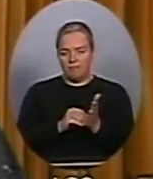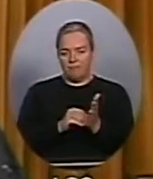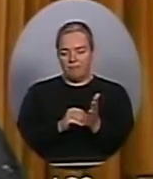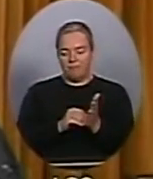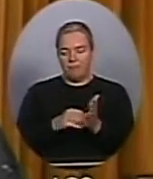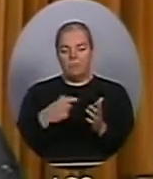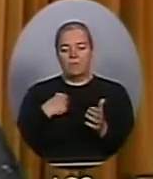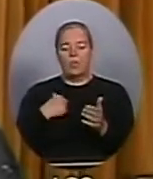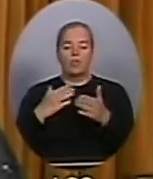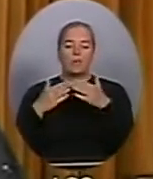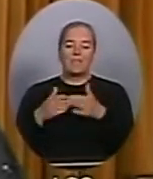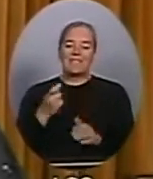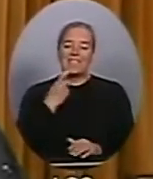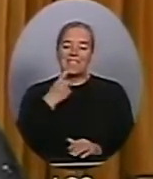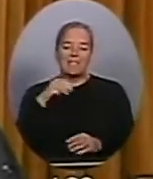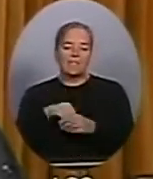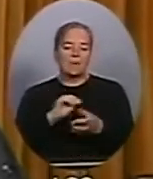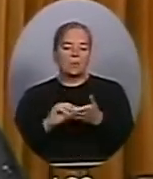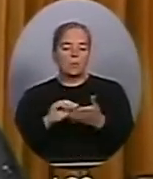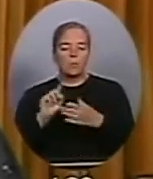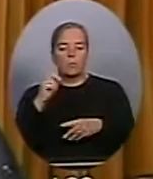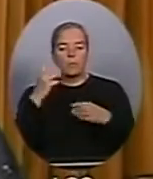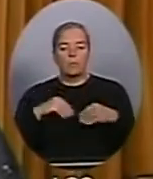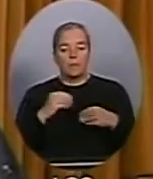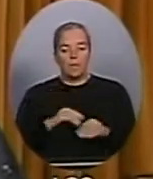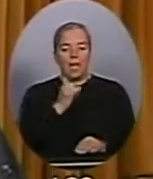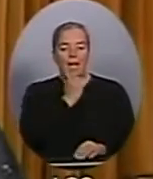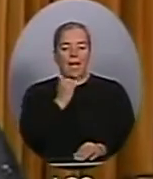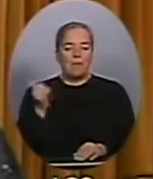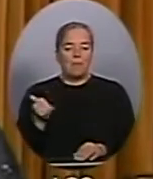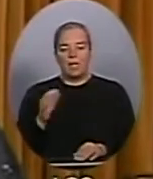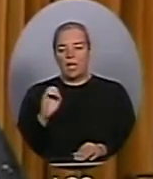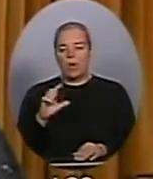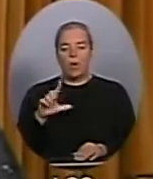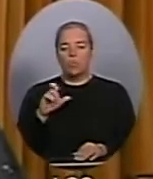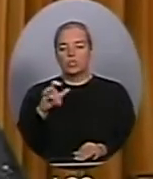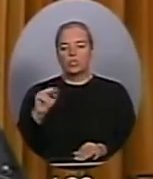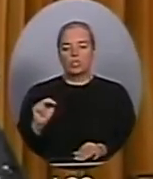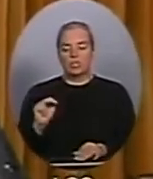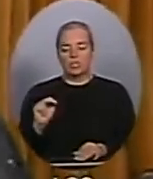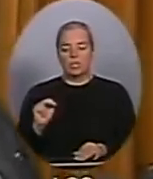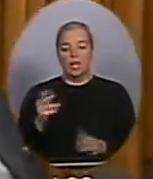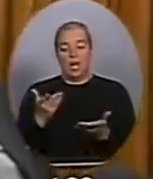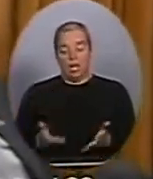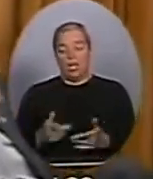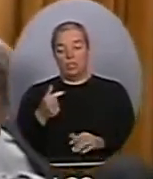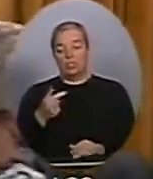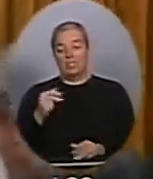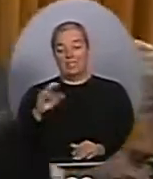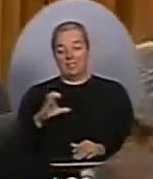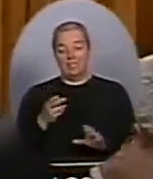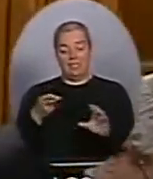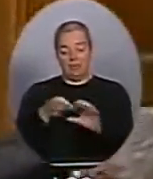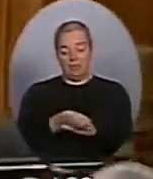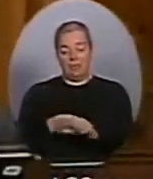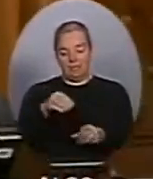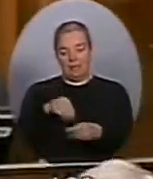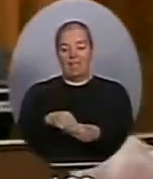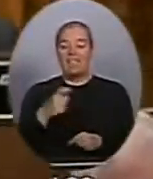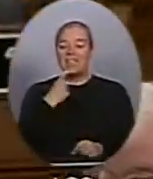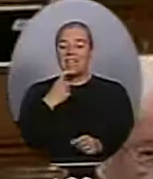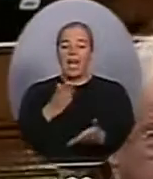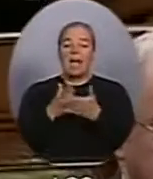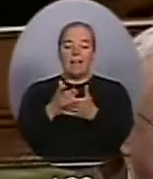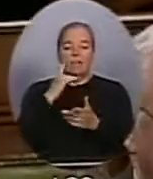call to Olson? Now that the RCMP are involved, who helped Wright and who helped Olson in this cover-up? The Honourable Minister of